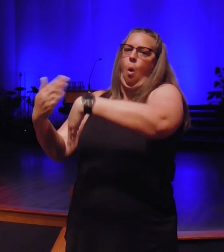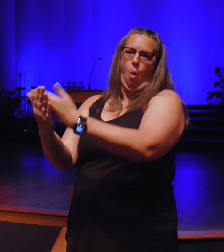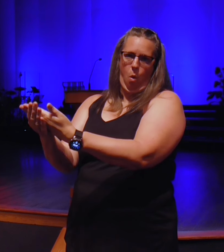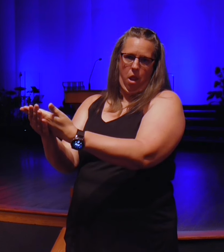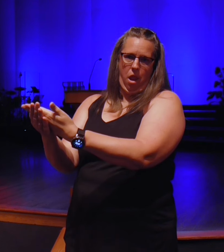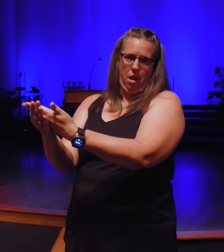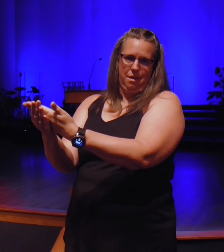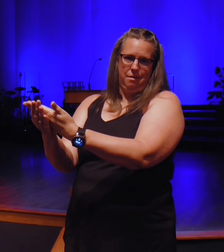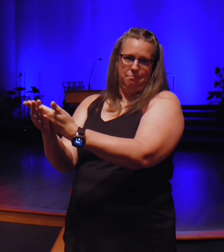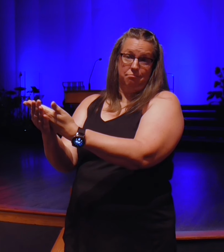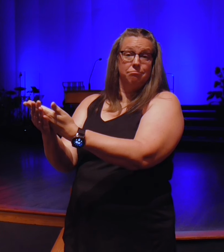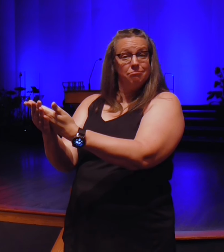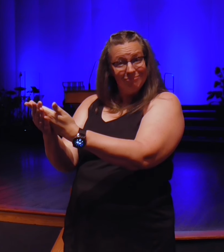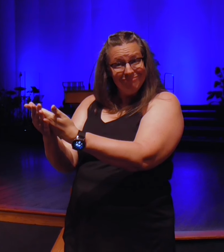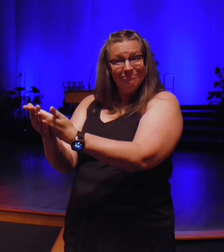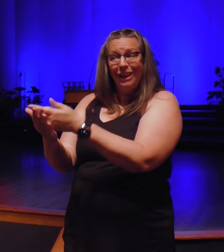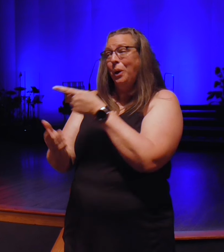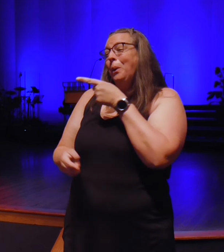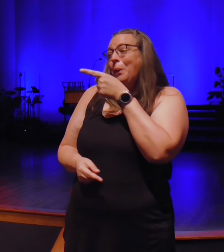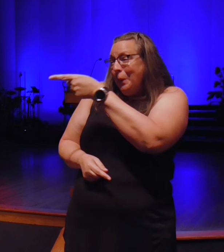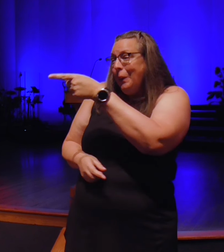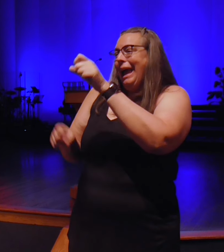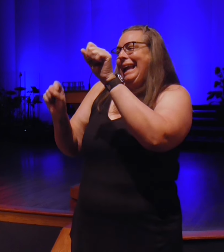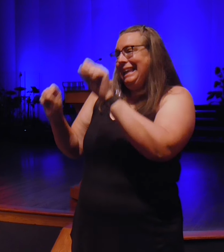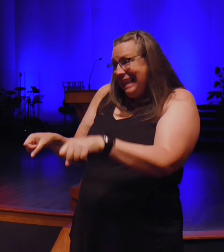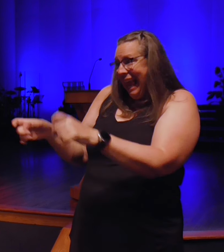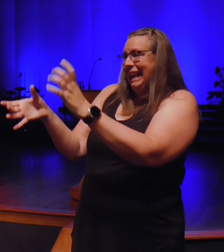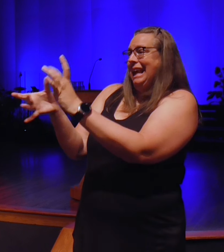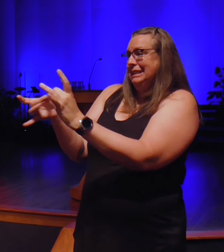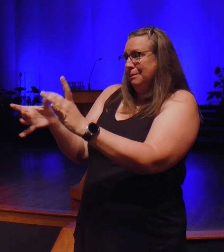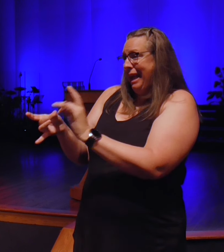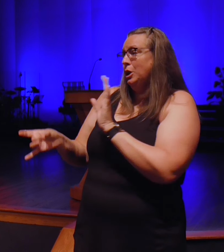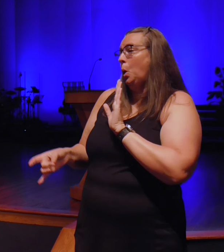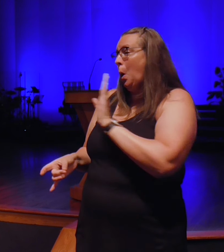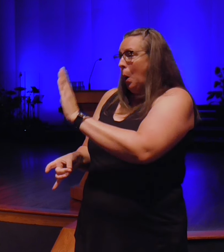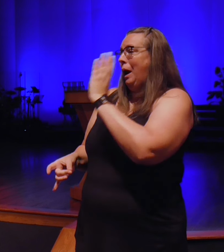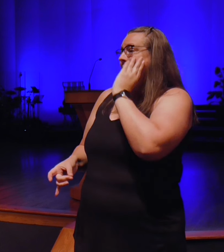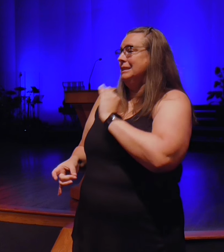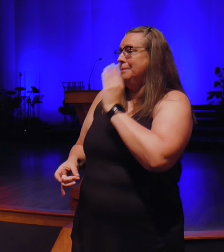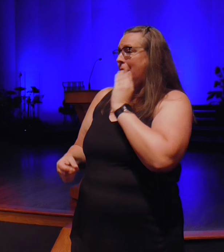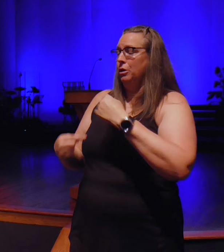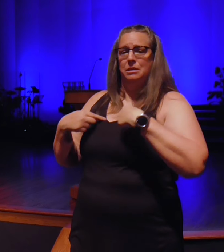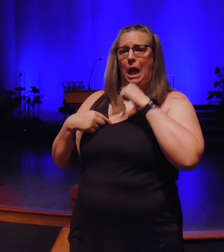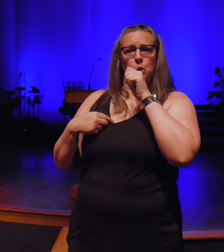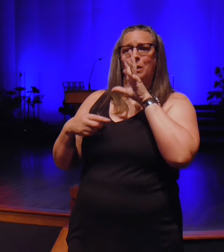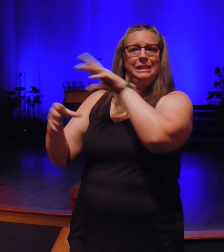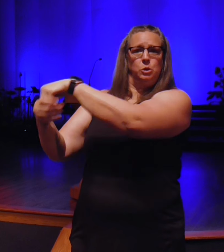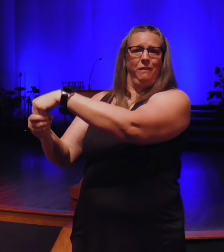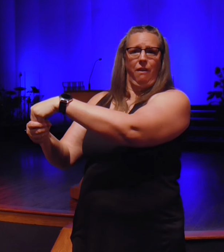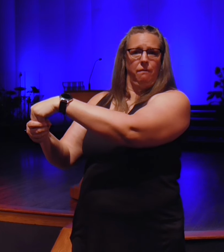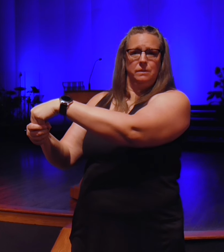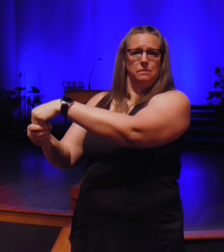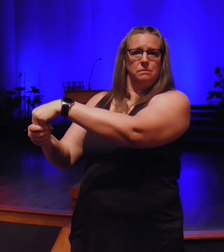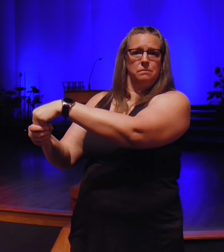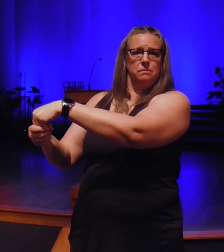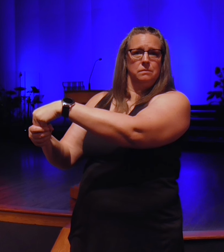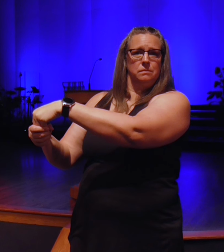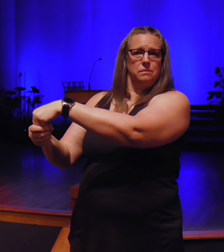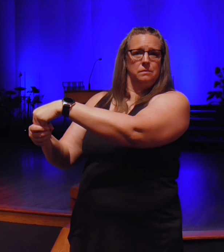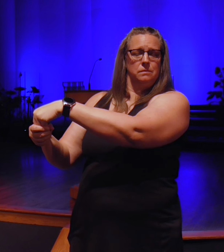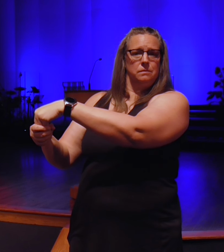beings capable of articulating their own experience without us needing to get all up in their business.